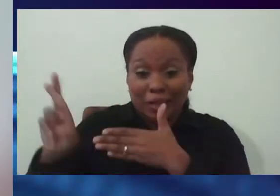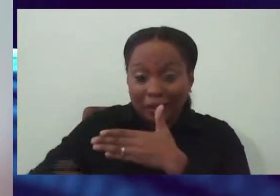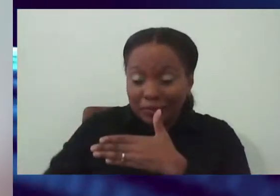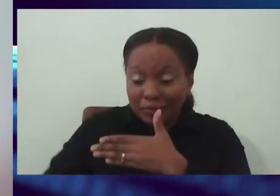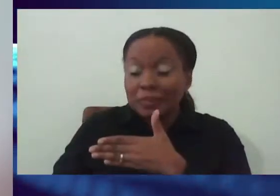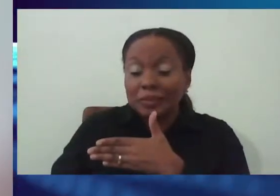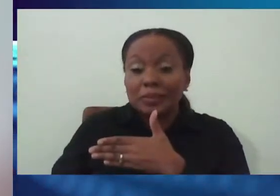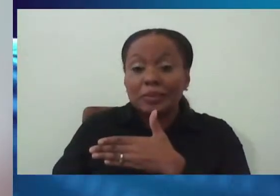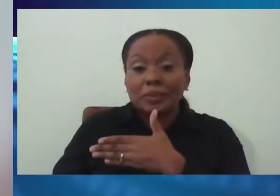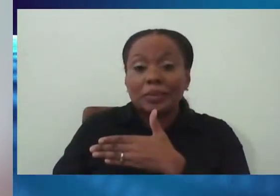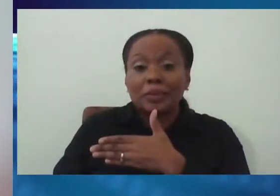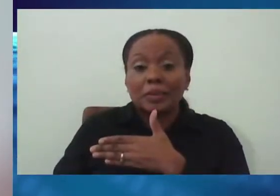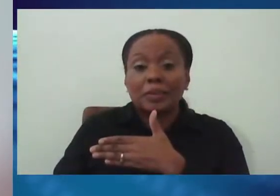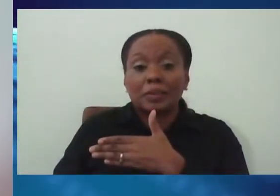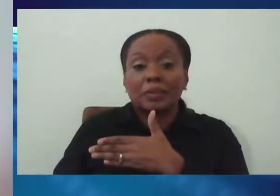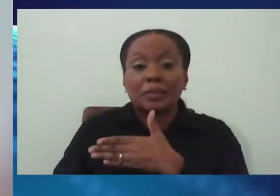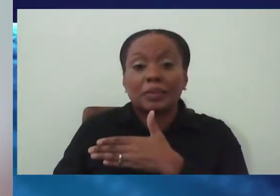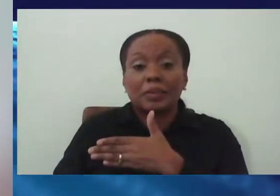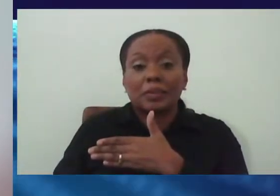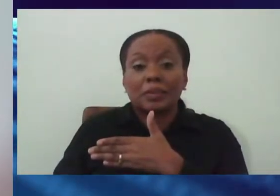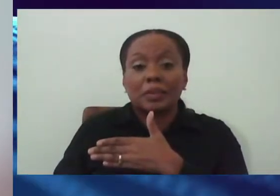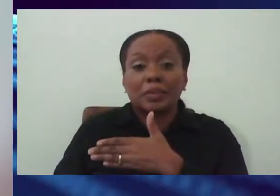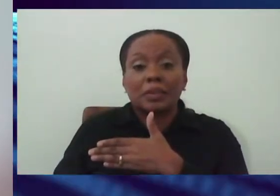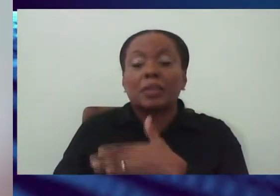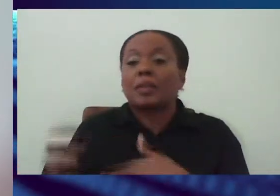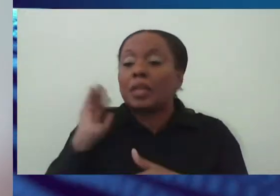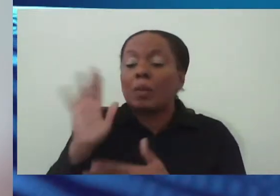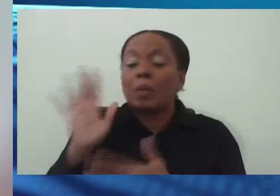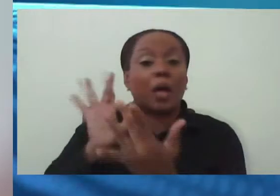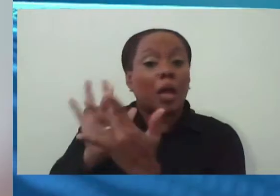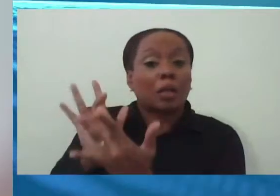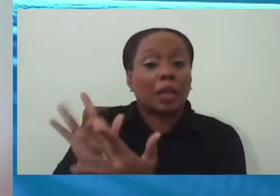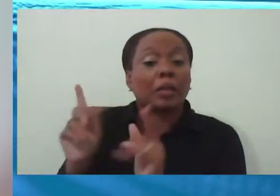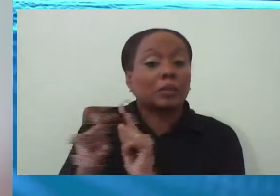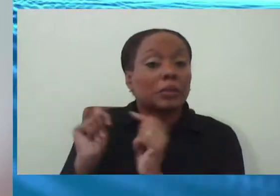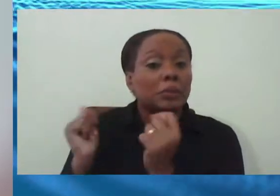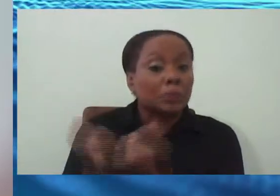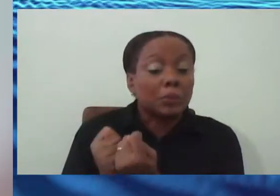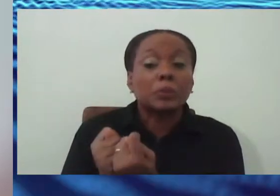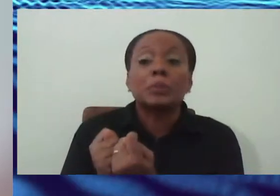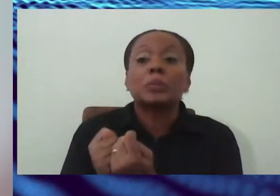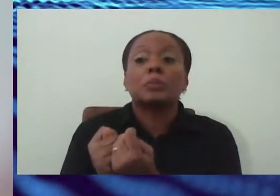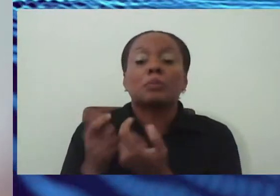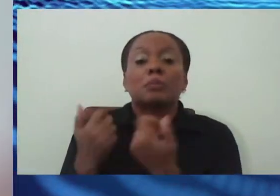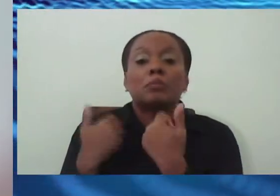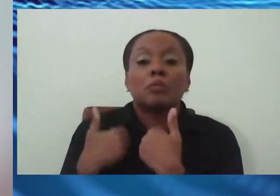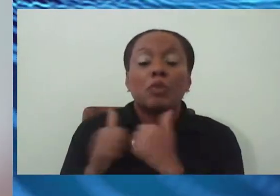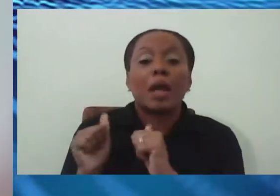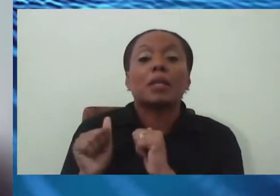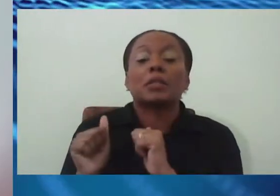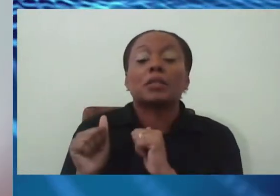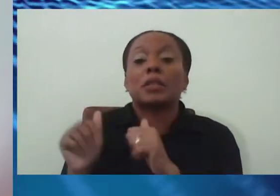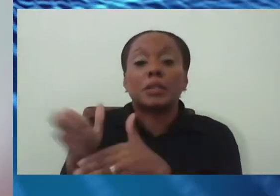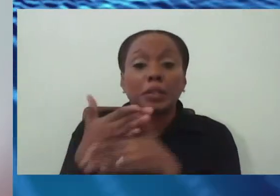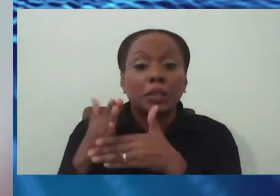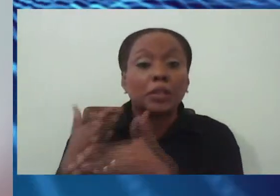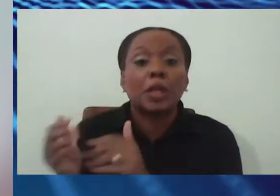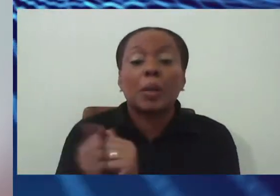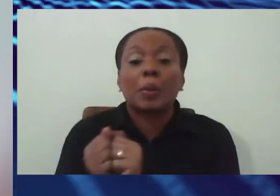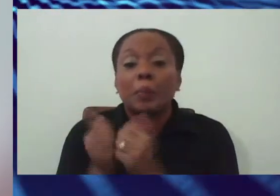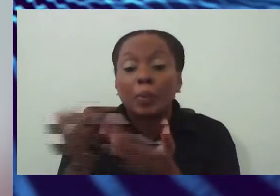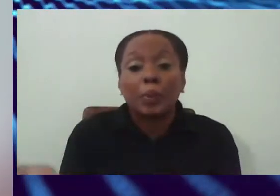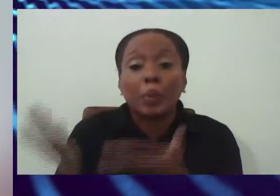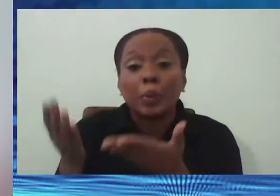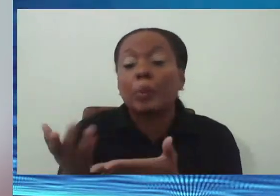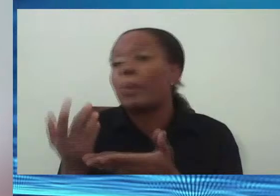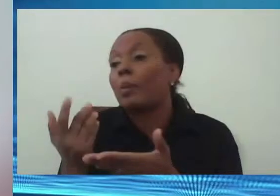They also have access to the results team. So the results can be shared verbally, the results can be